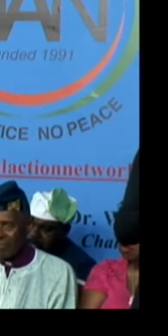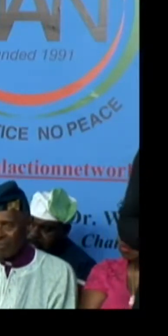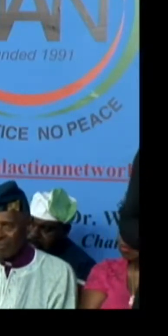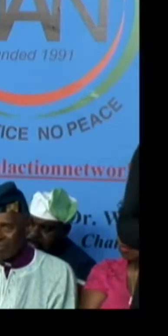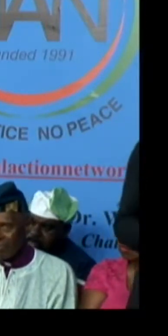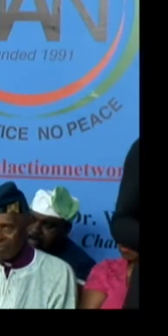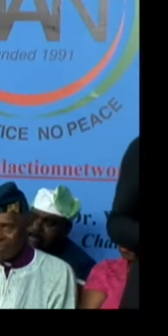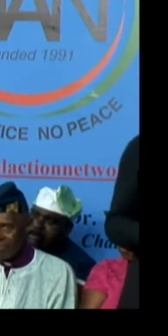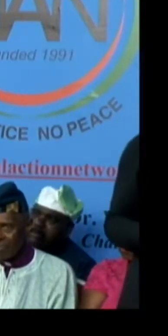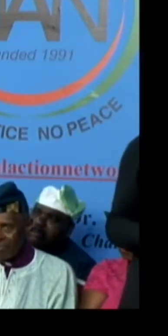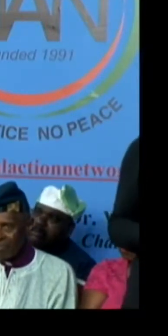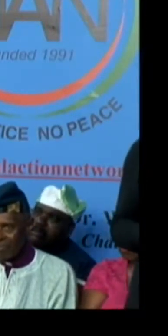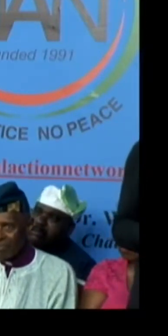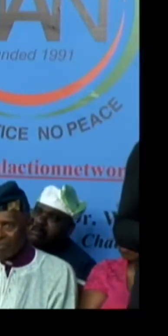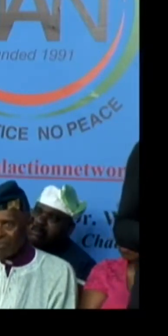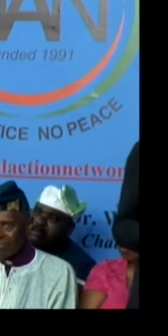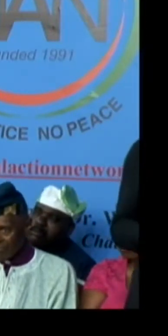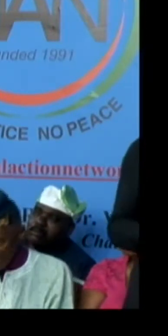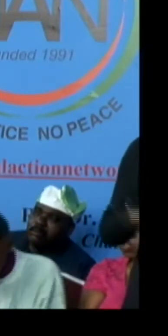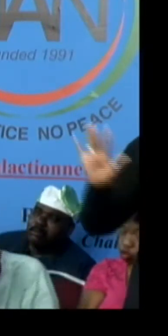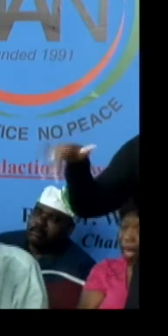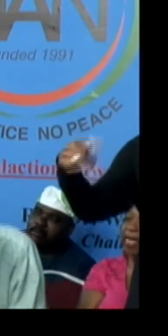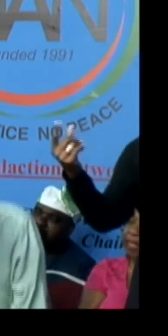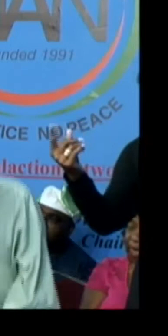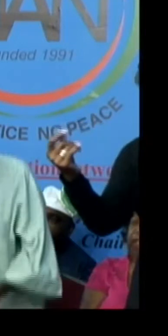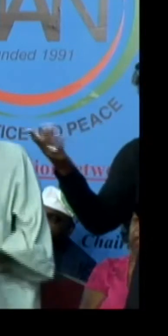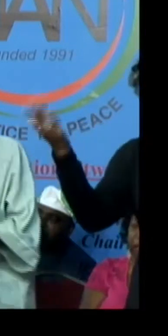think that, Sharpton? Because they've done it before.